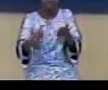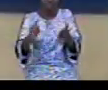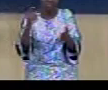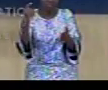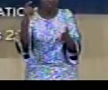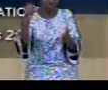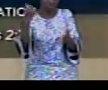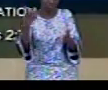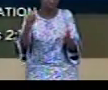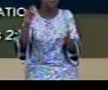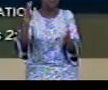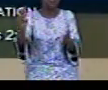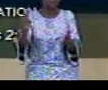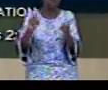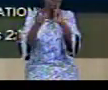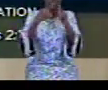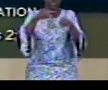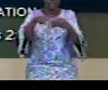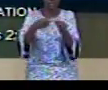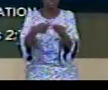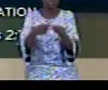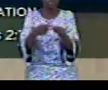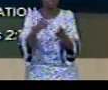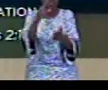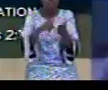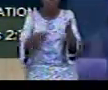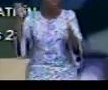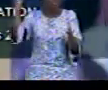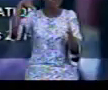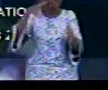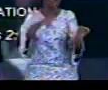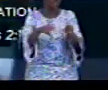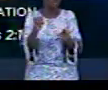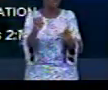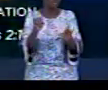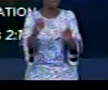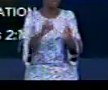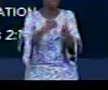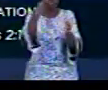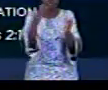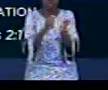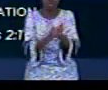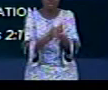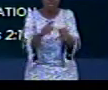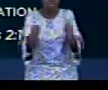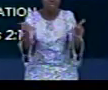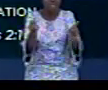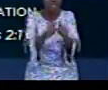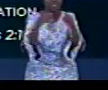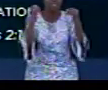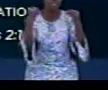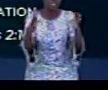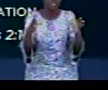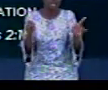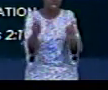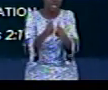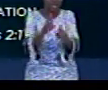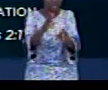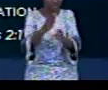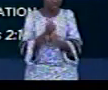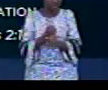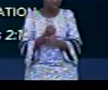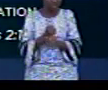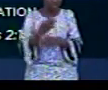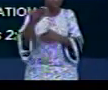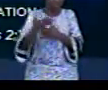talks about what this grace does. It says, "But as many as received him."